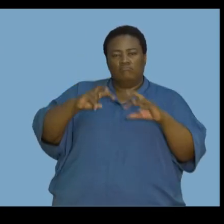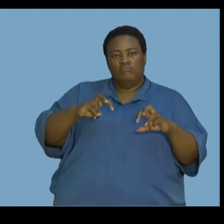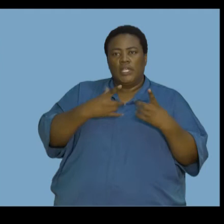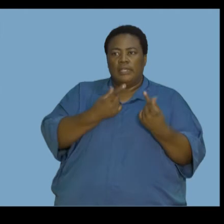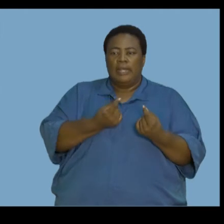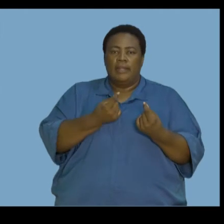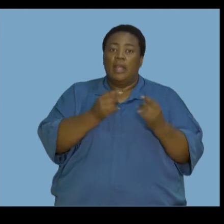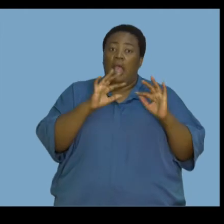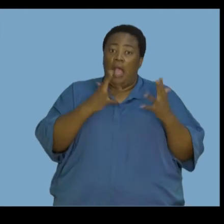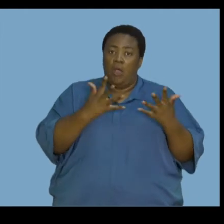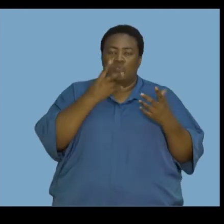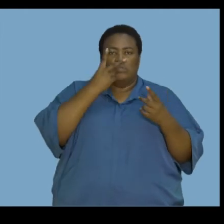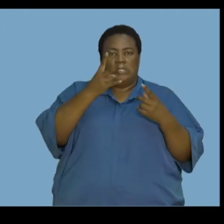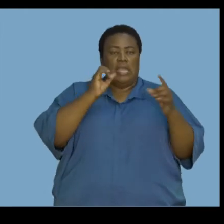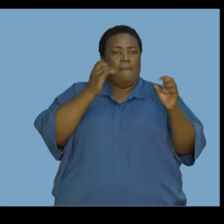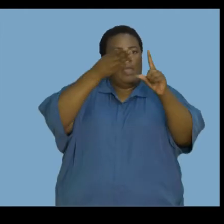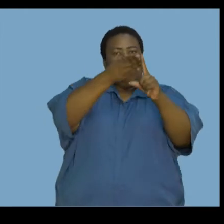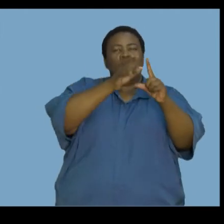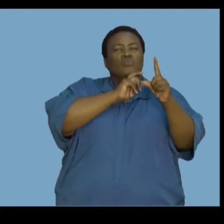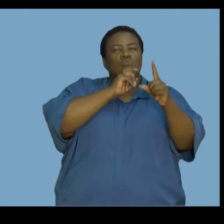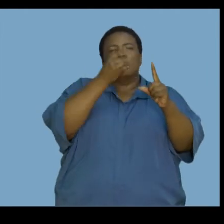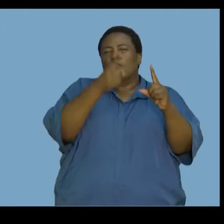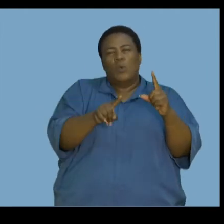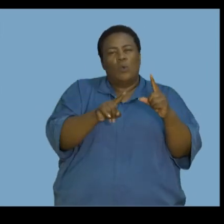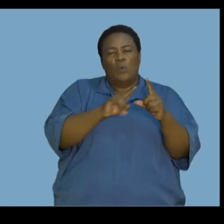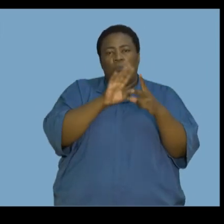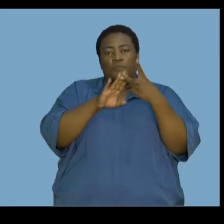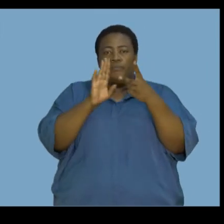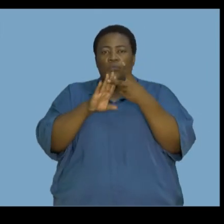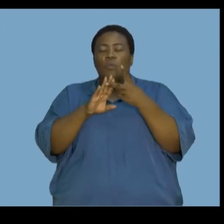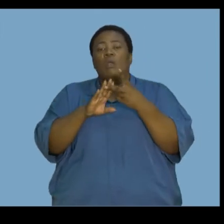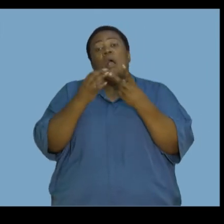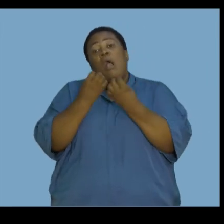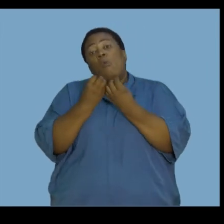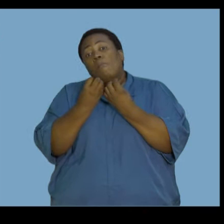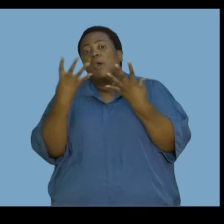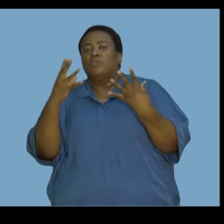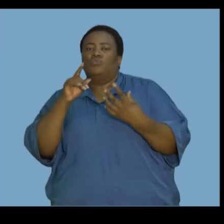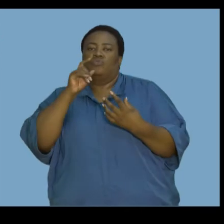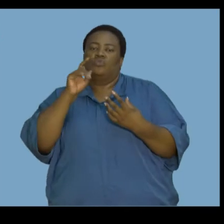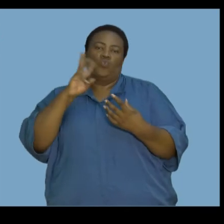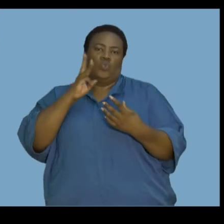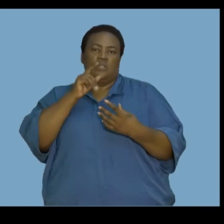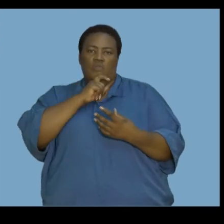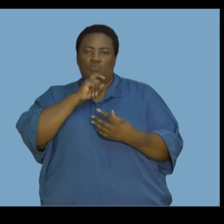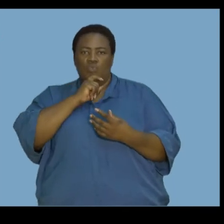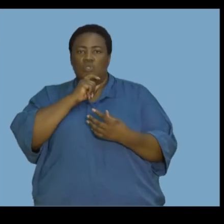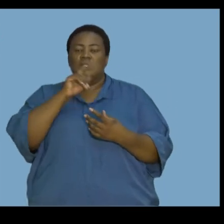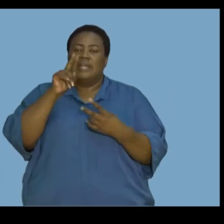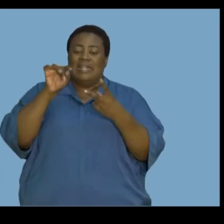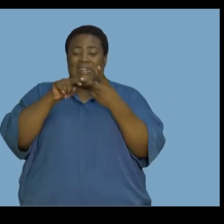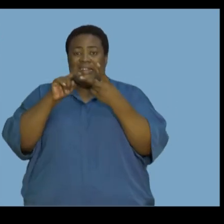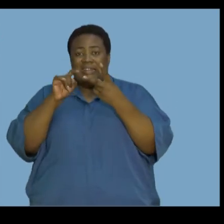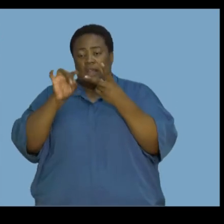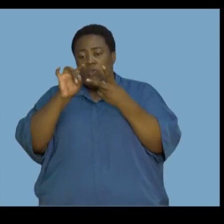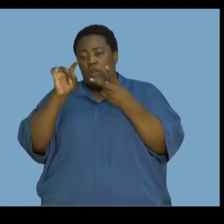carried out to look at what was the purpose for which water was used and the average amount of water that was used, and that was calculated as a